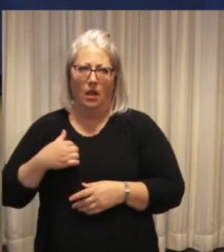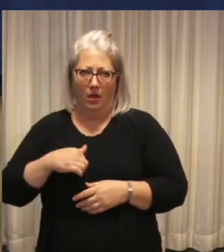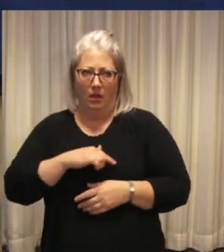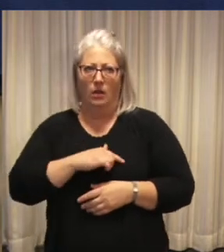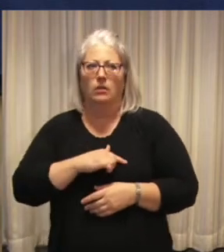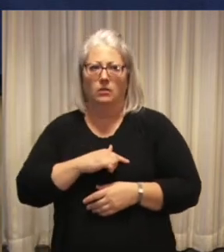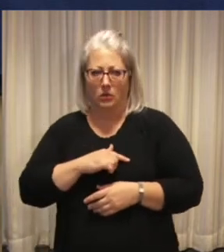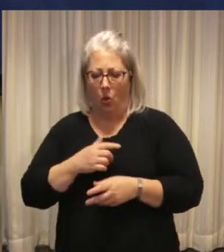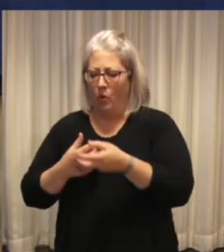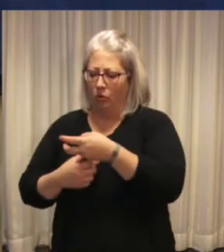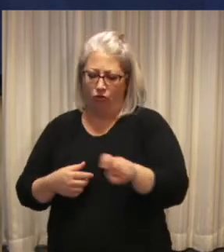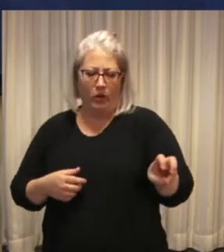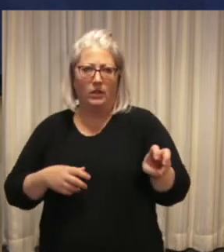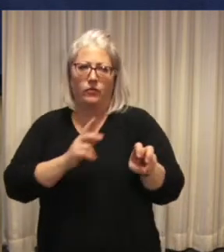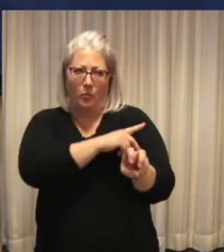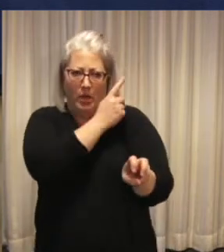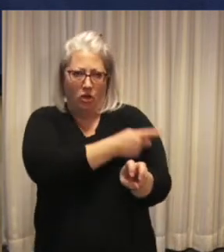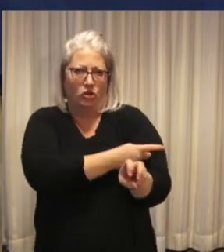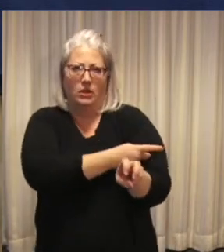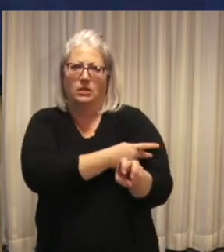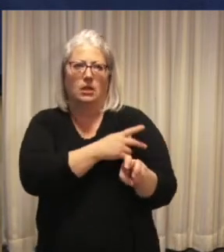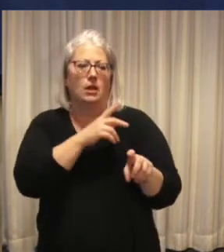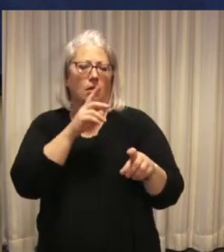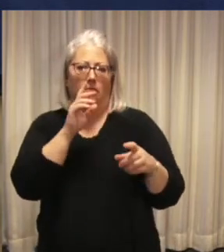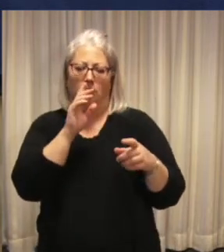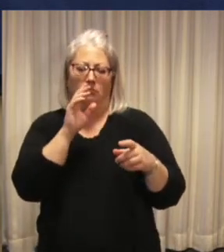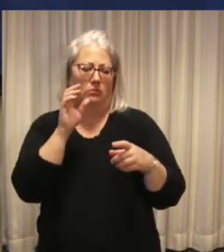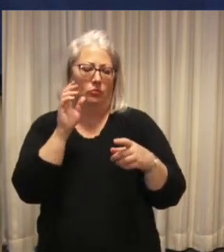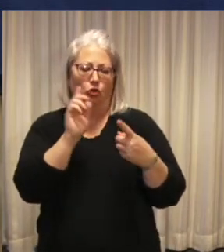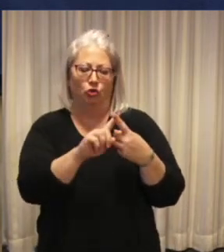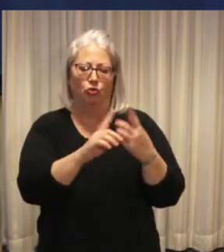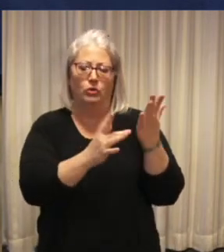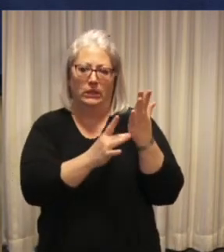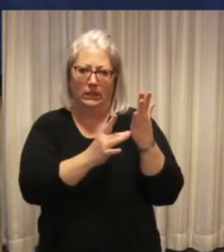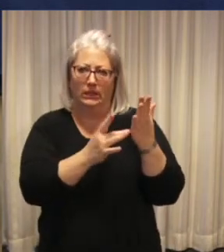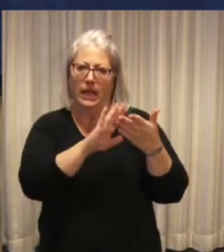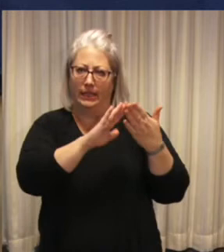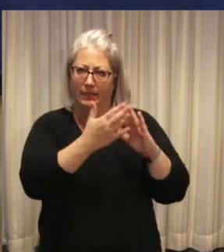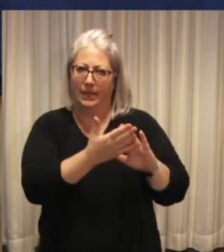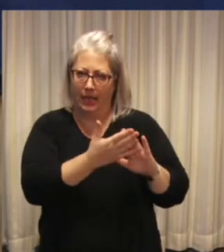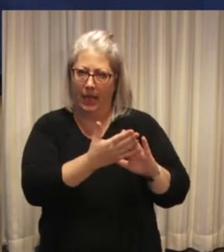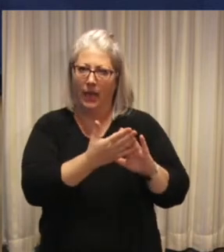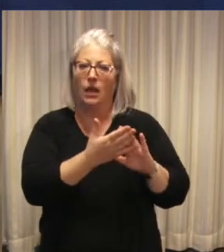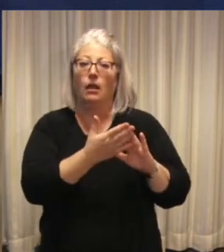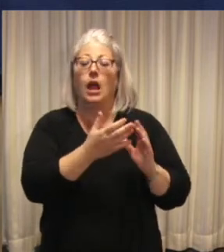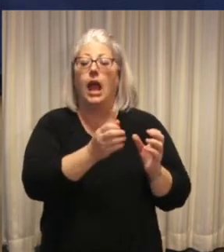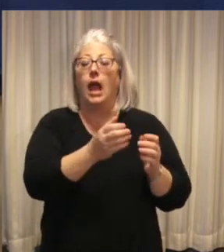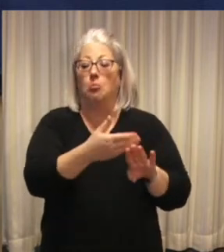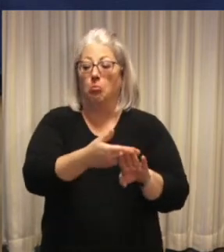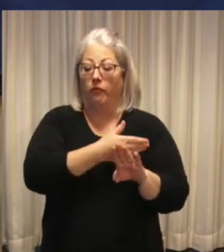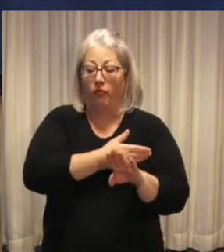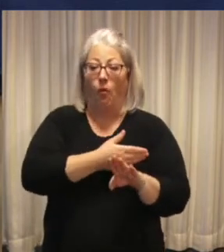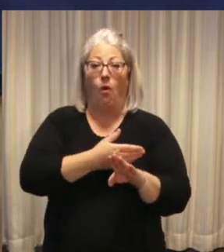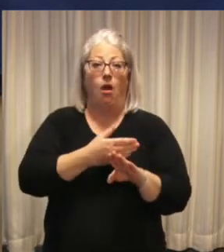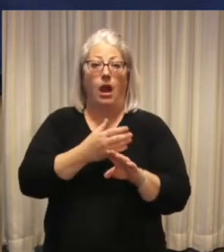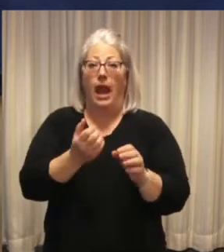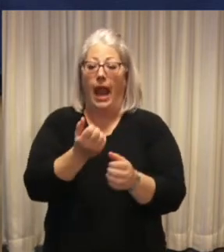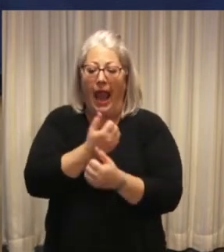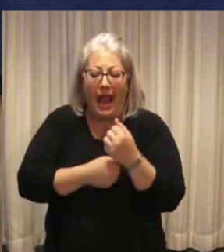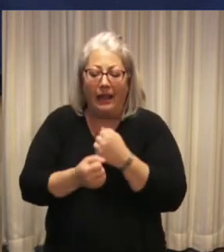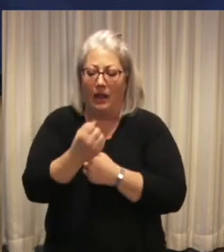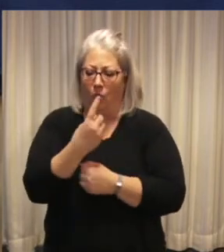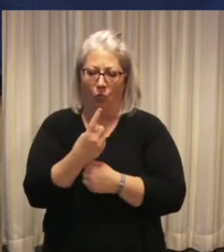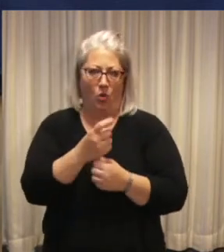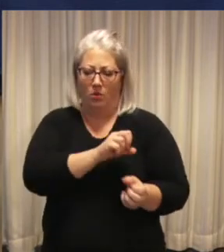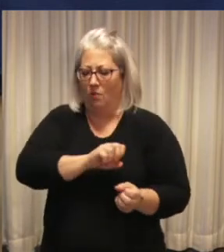toothbrush myself if needed. We will make sure that it is clean and decontaminated and safe before